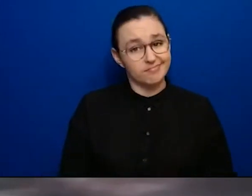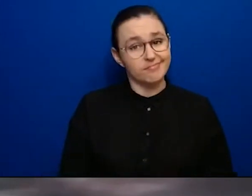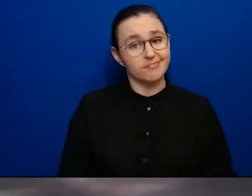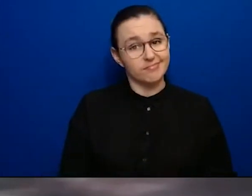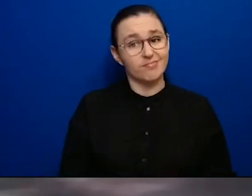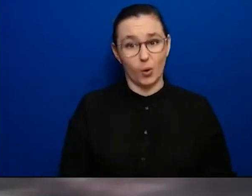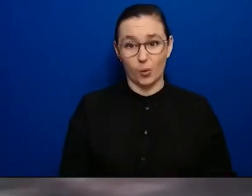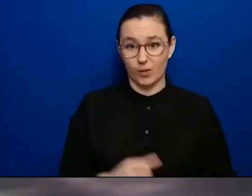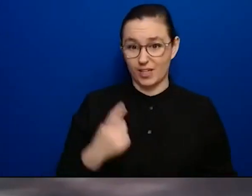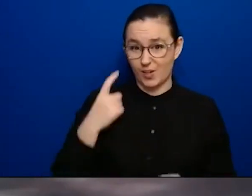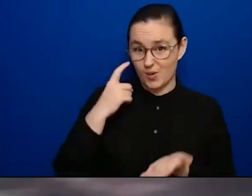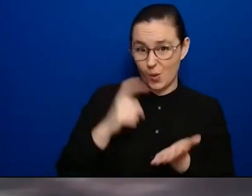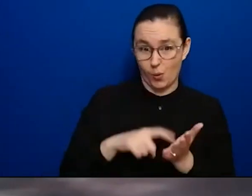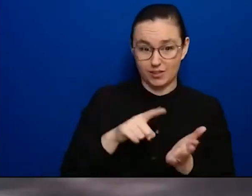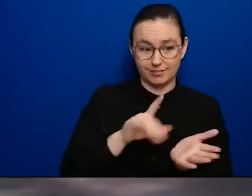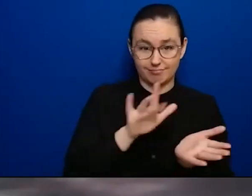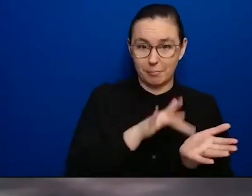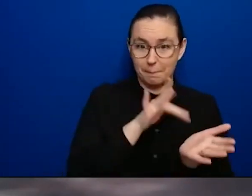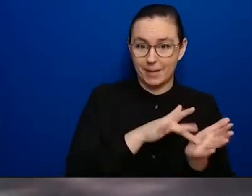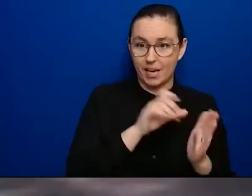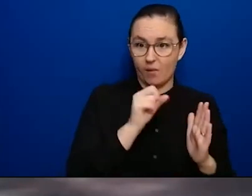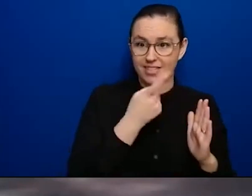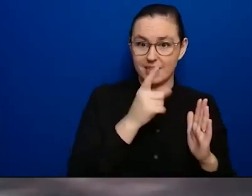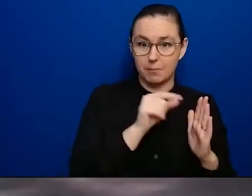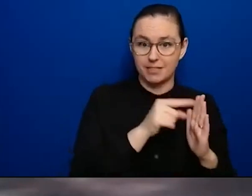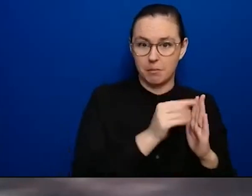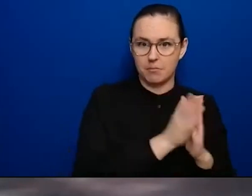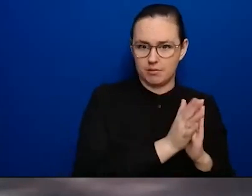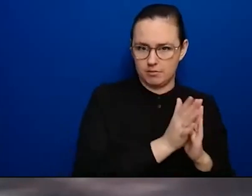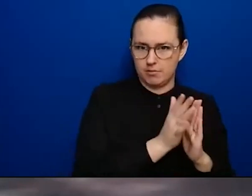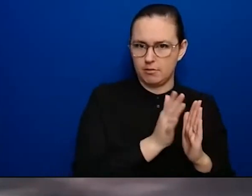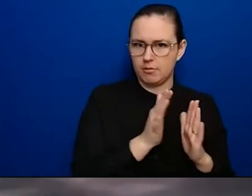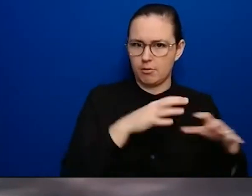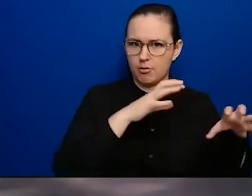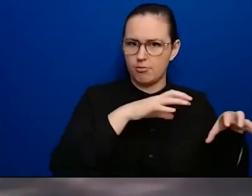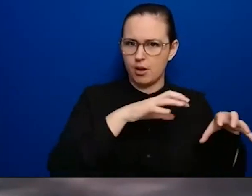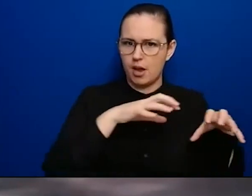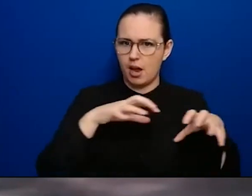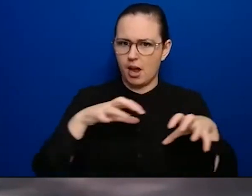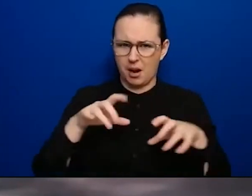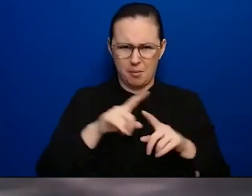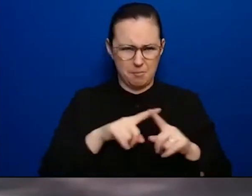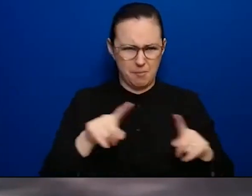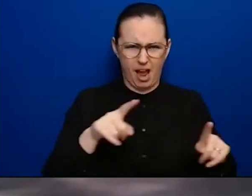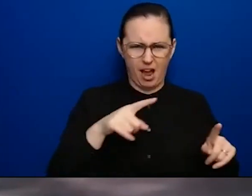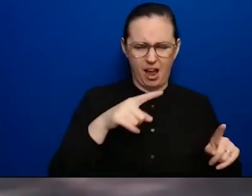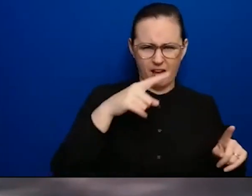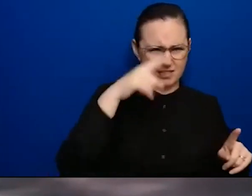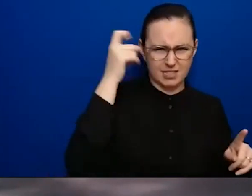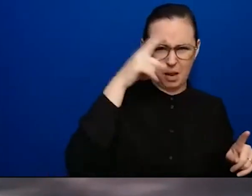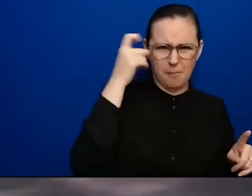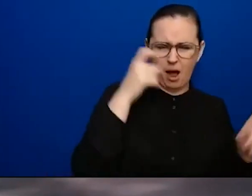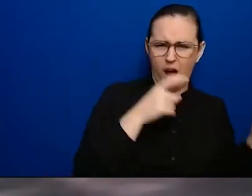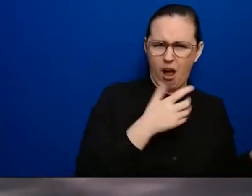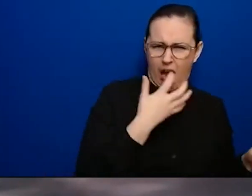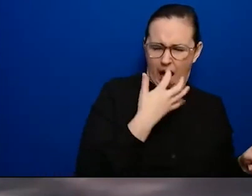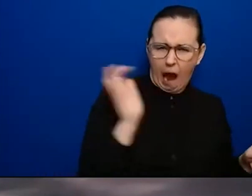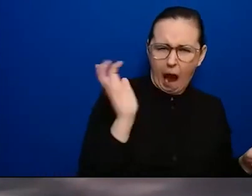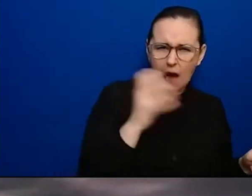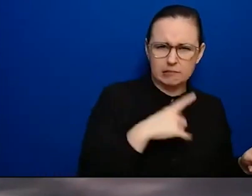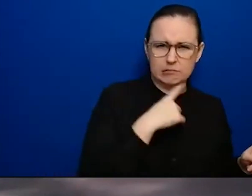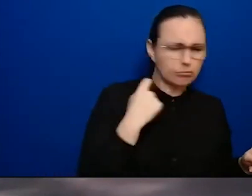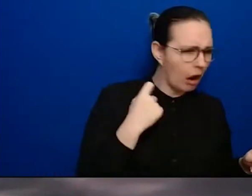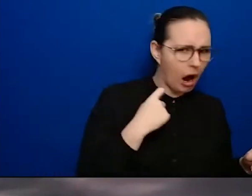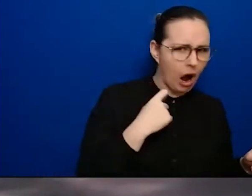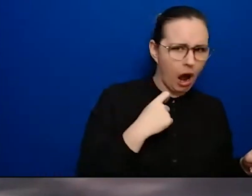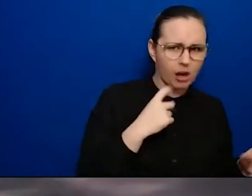an extremely wet, dry, and hot summer. So we have gone from some extremes to